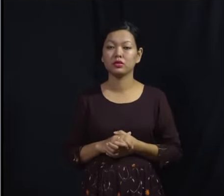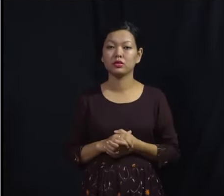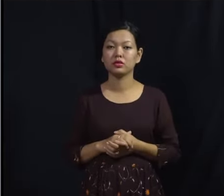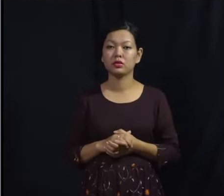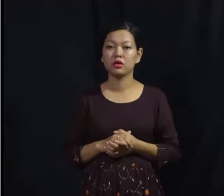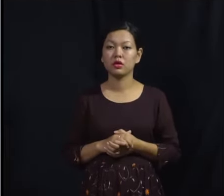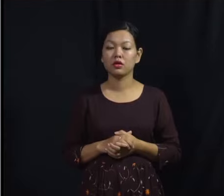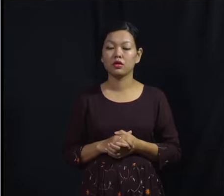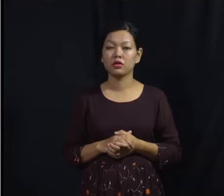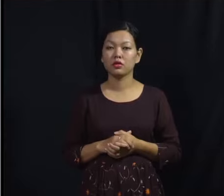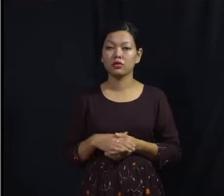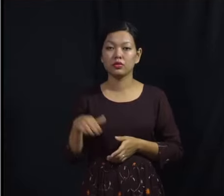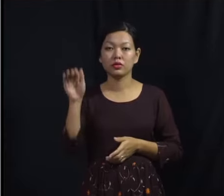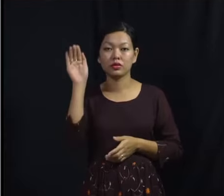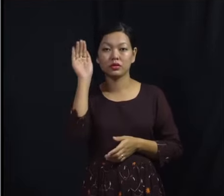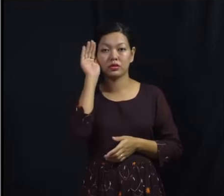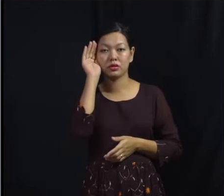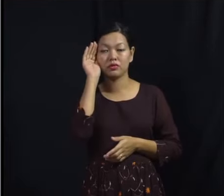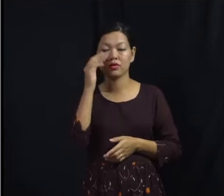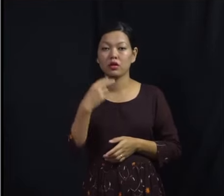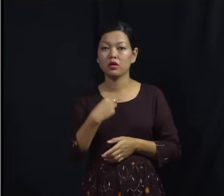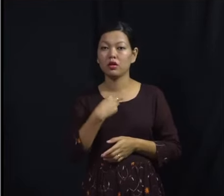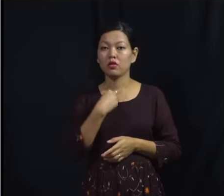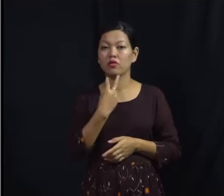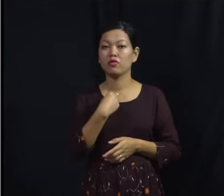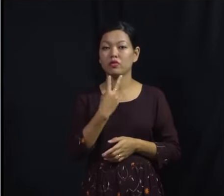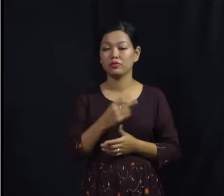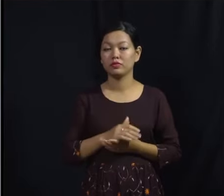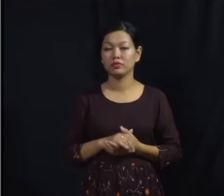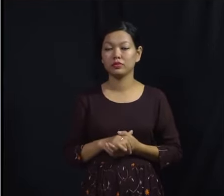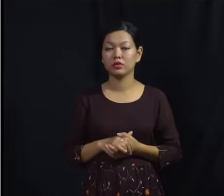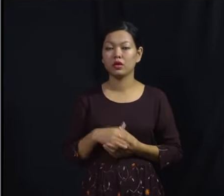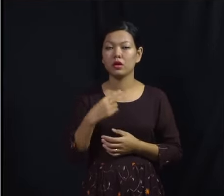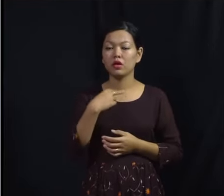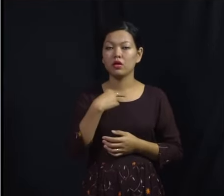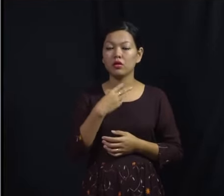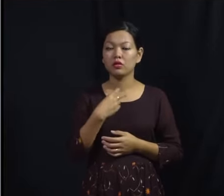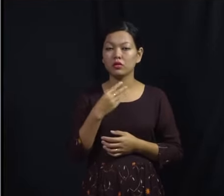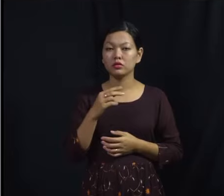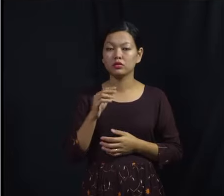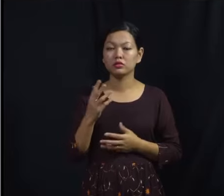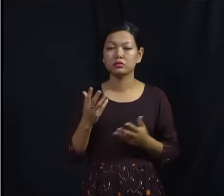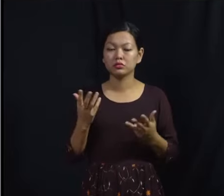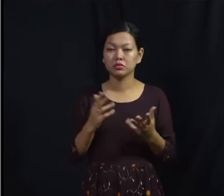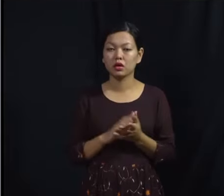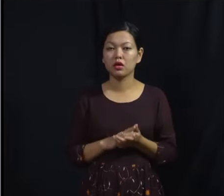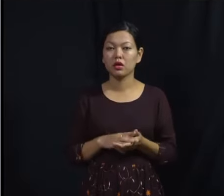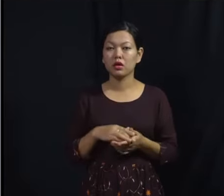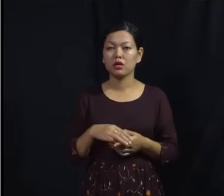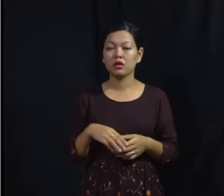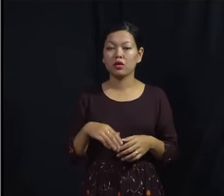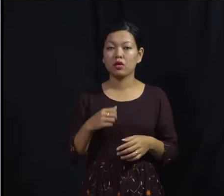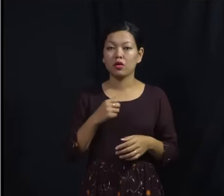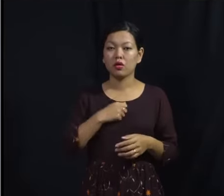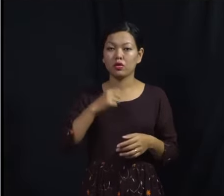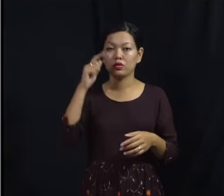from the viewpoint of voices. So when I say voices, we are talking about here views and opinions. Views and opinions that can